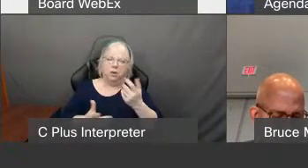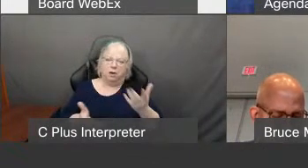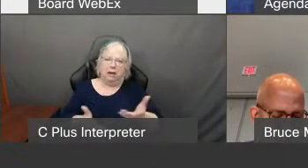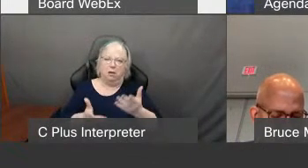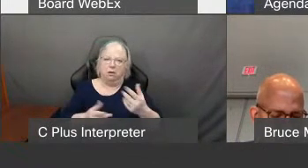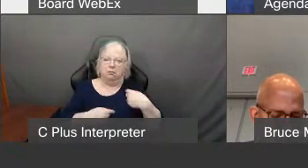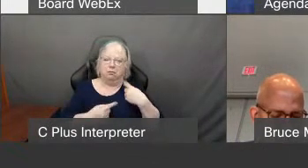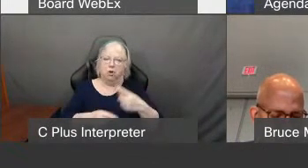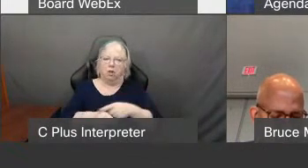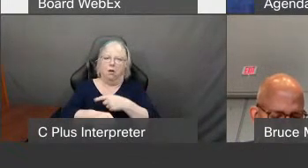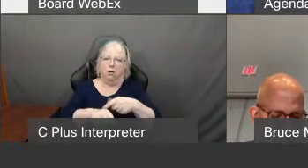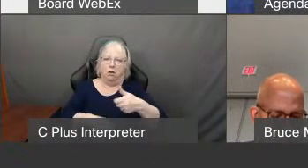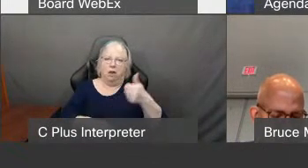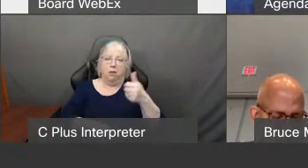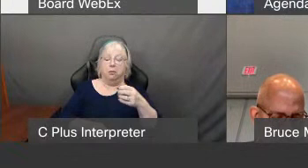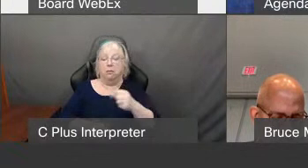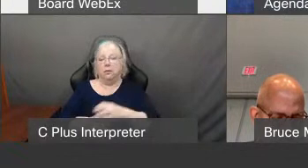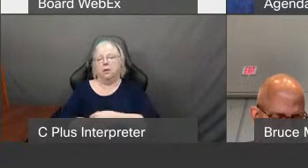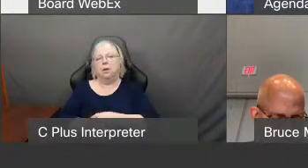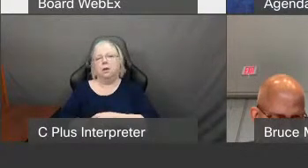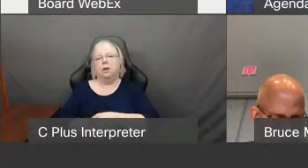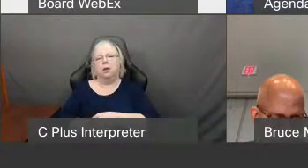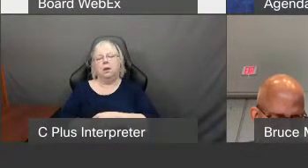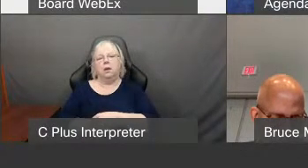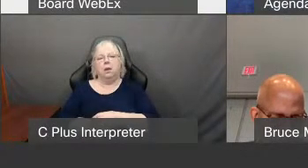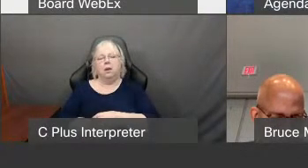that's the big answer there.